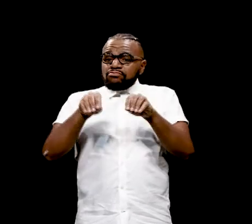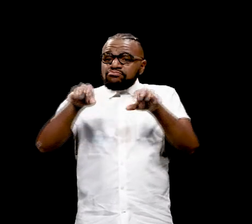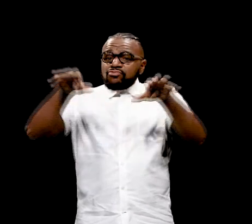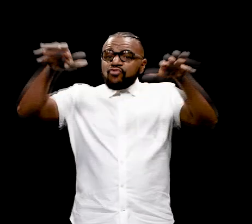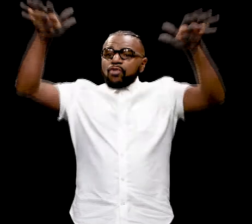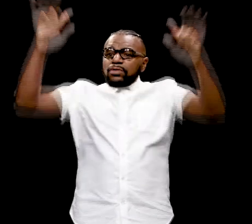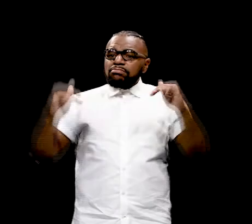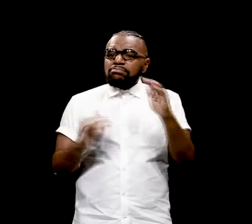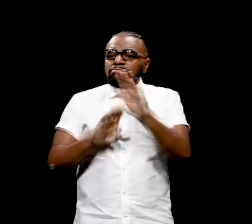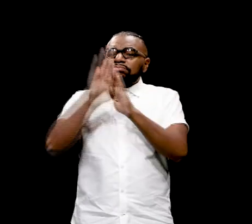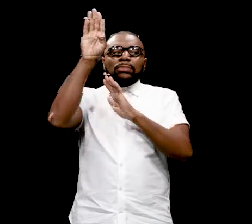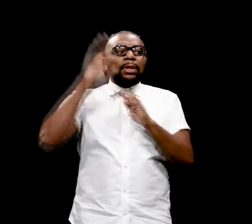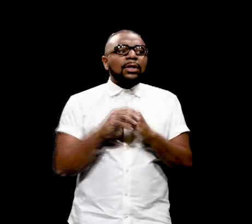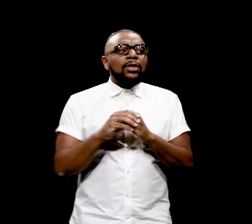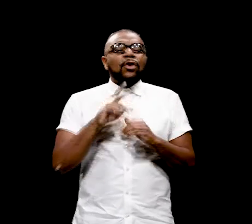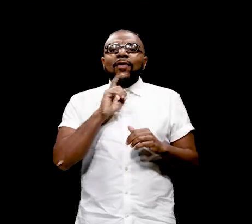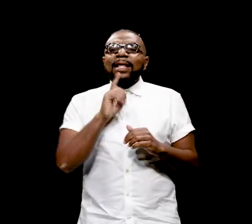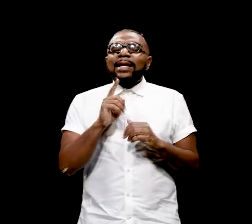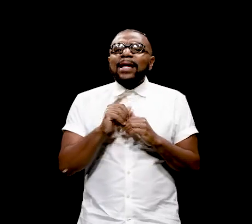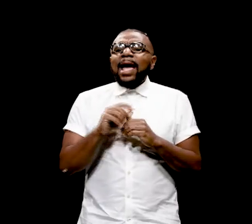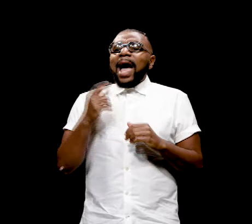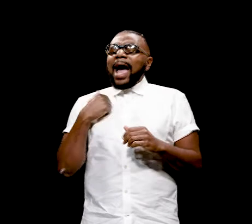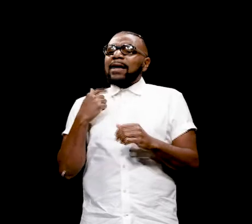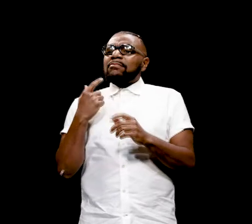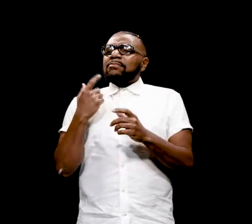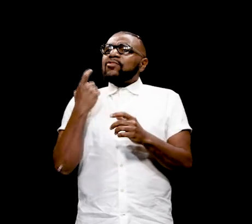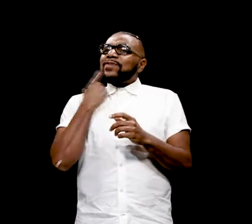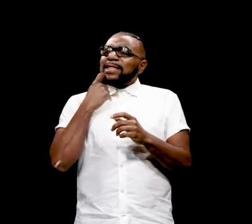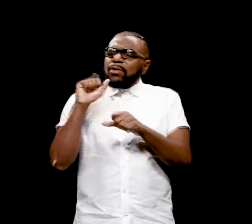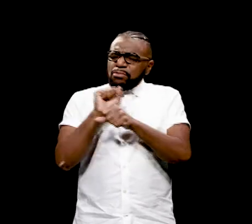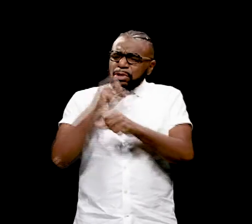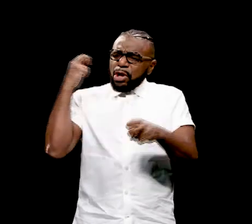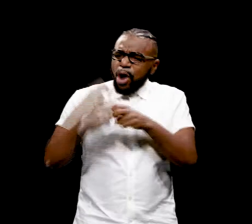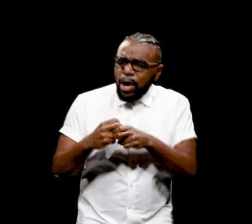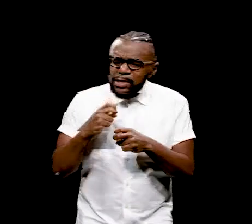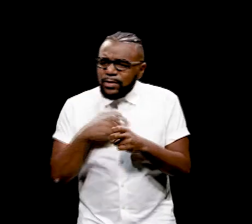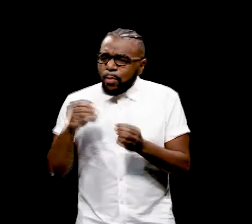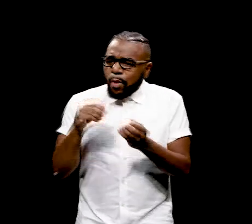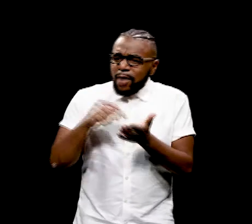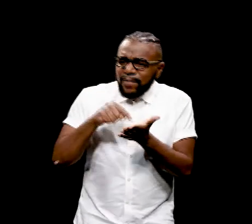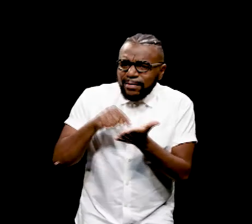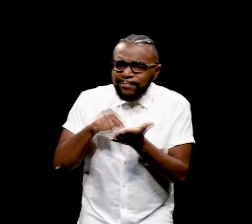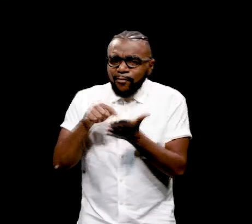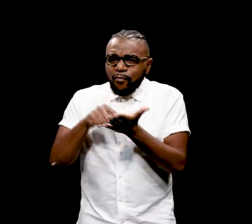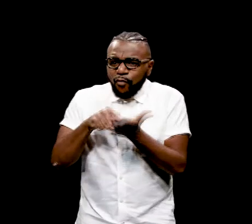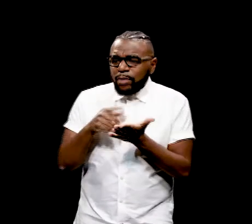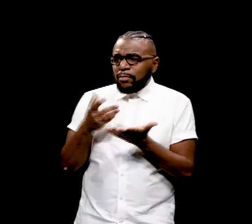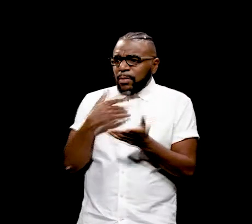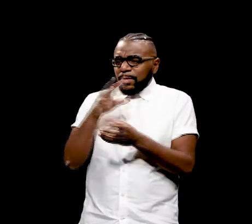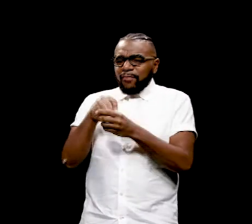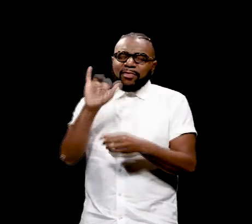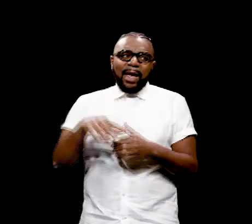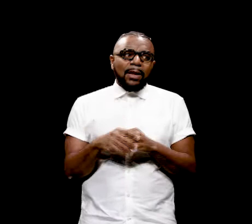that actually brought the residential infill project online. We worked hard to make sure that the deeper affordability bonuses were included in that. Now,